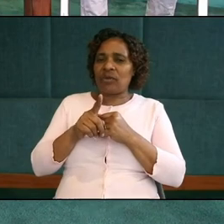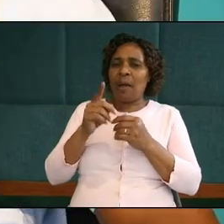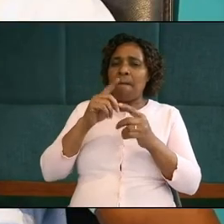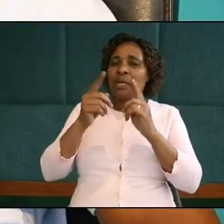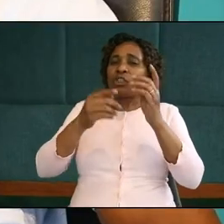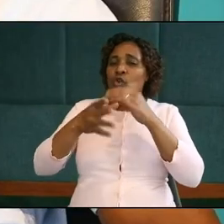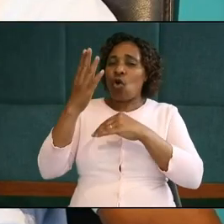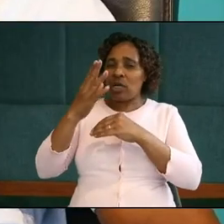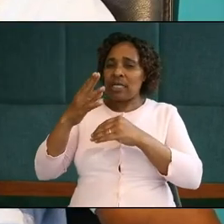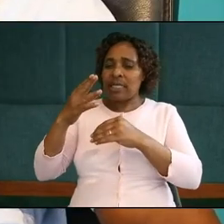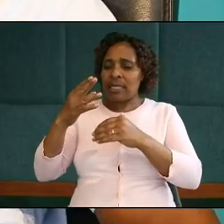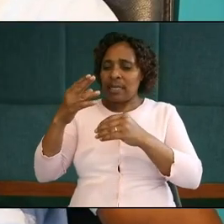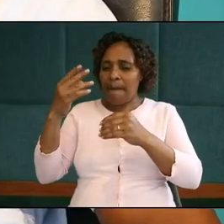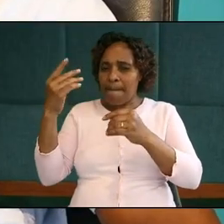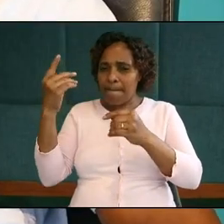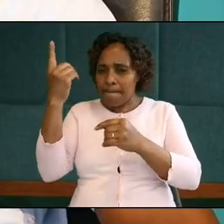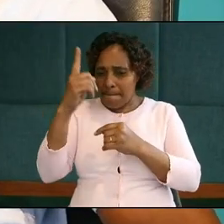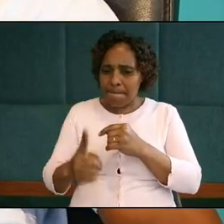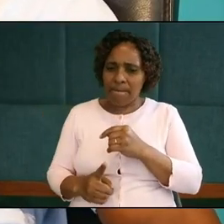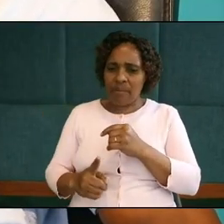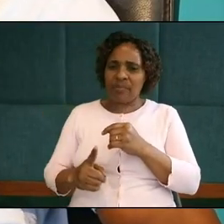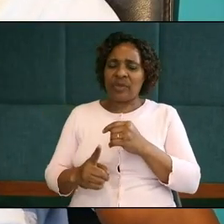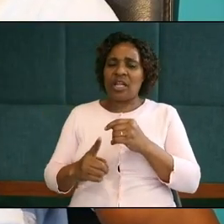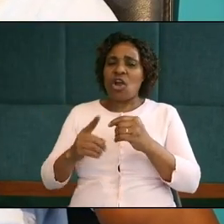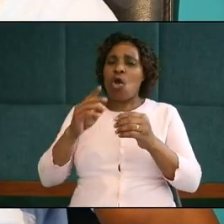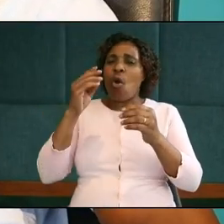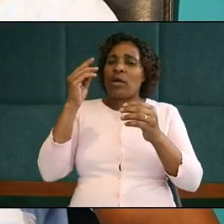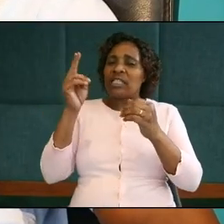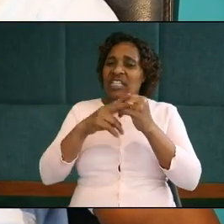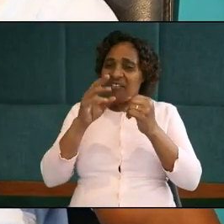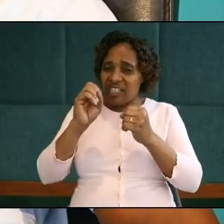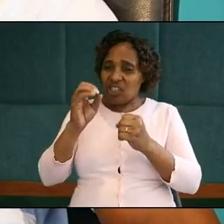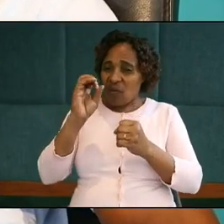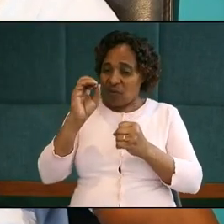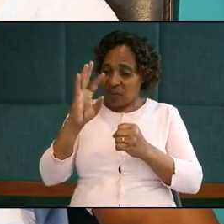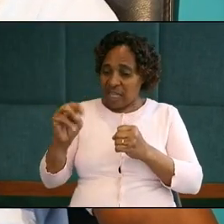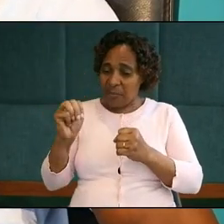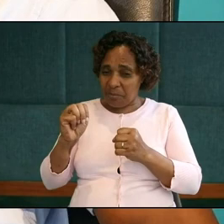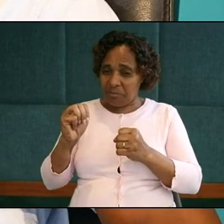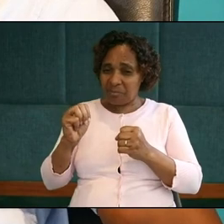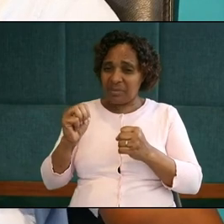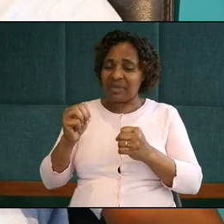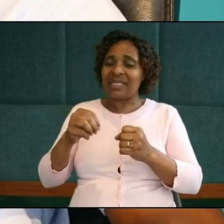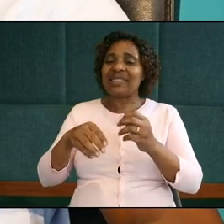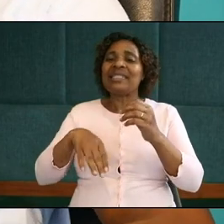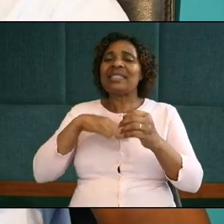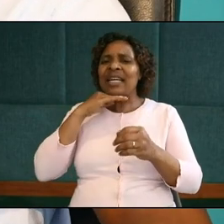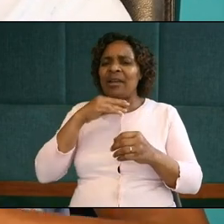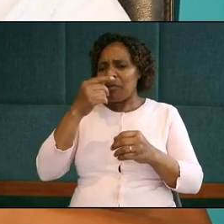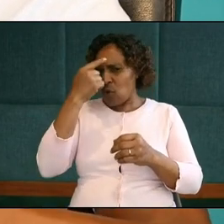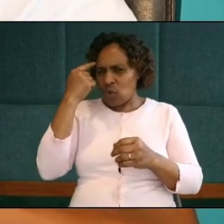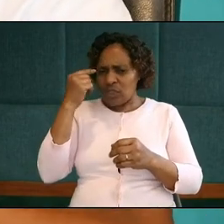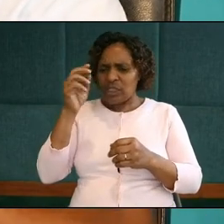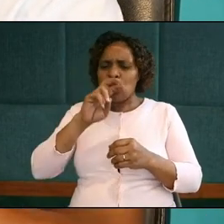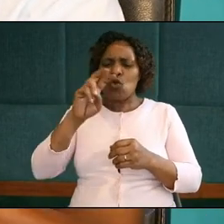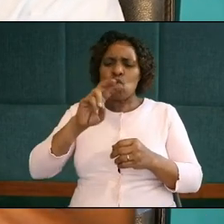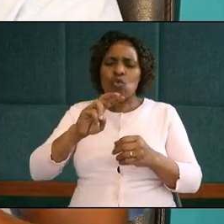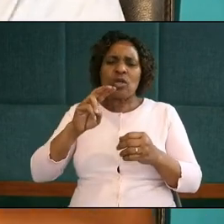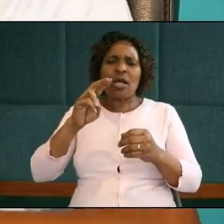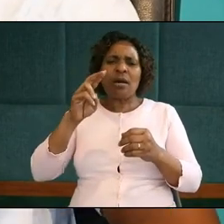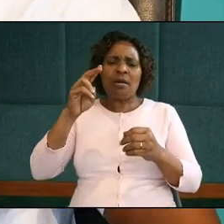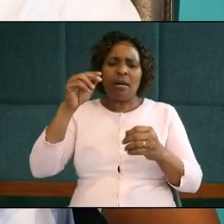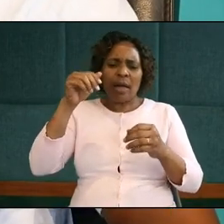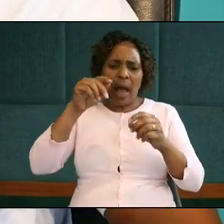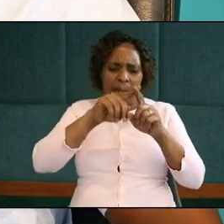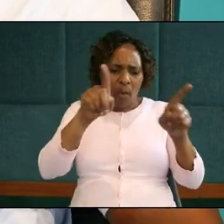God struck down some of the inhabitants of Beth Shemesh, putting 70 of them to death because they looked into the ark of the Lord. Now, if you think about it, 70 people looking